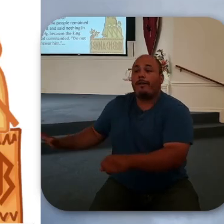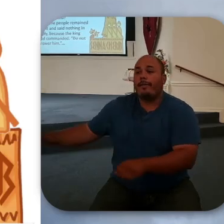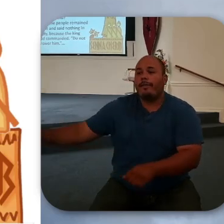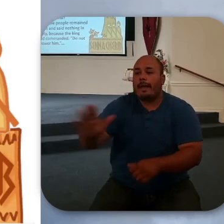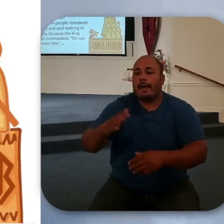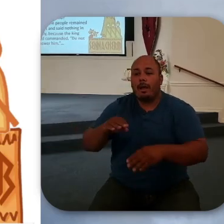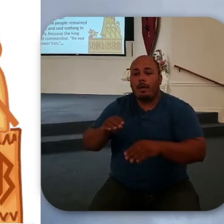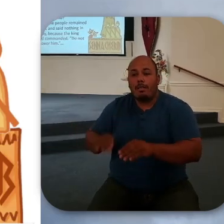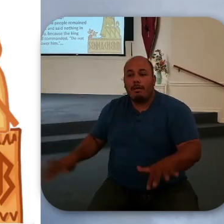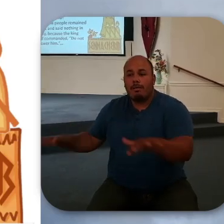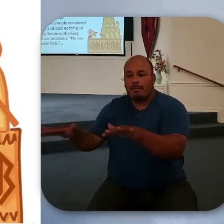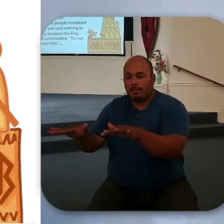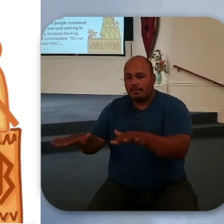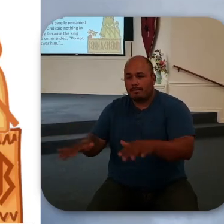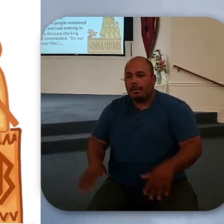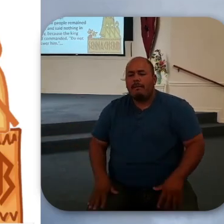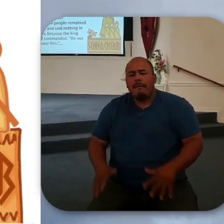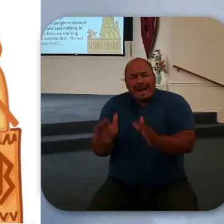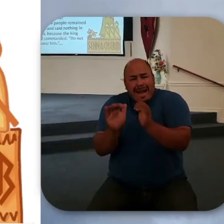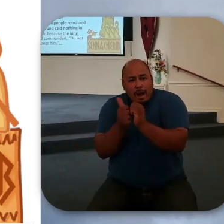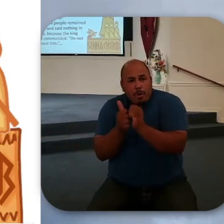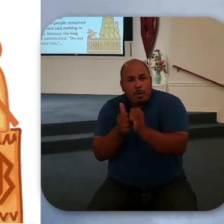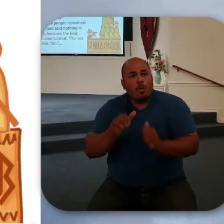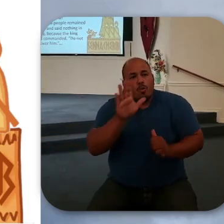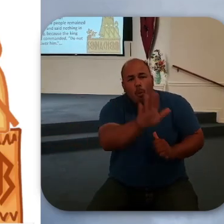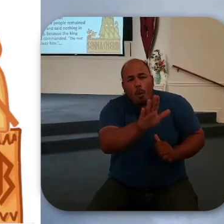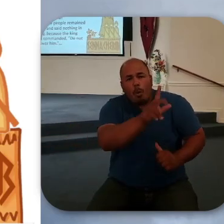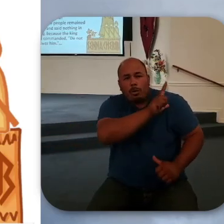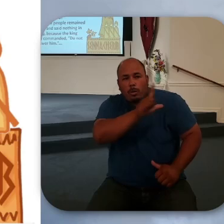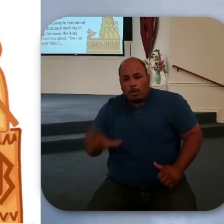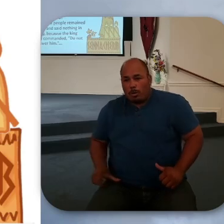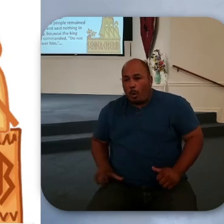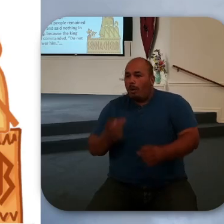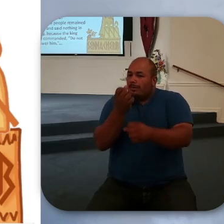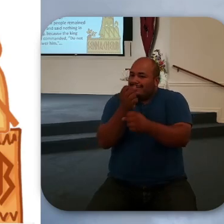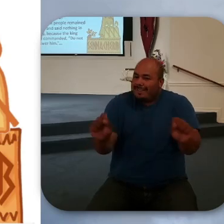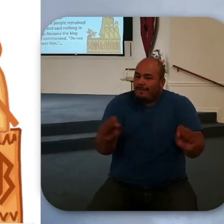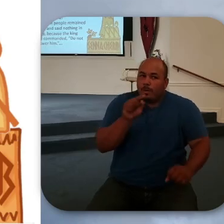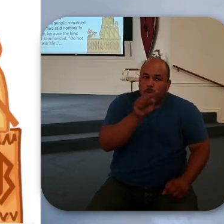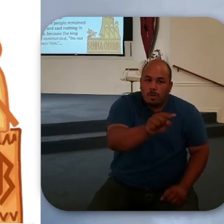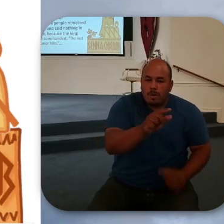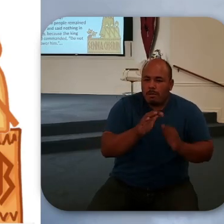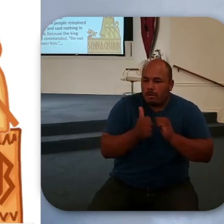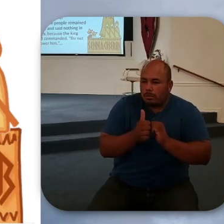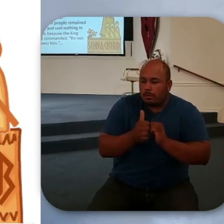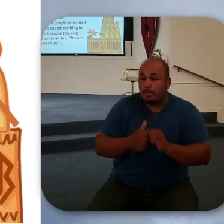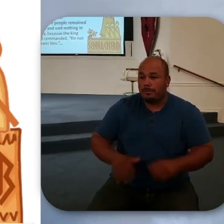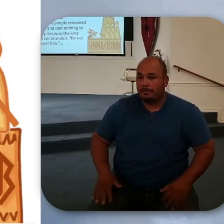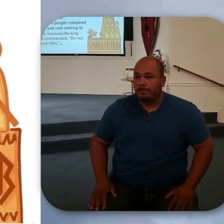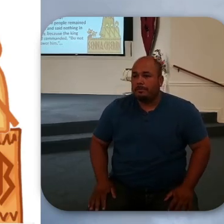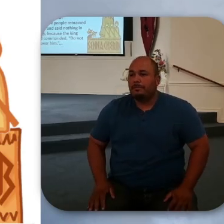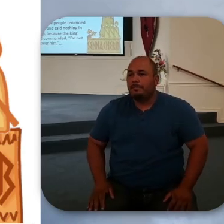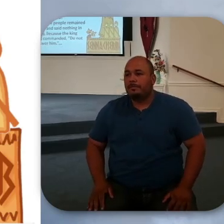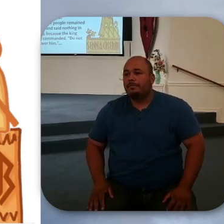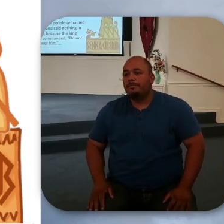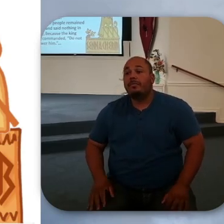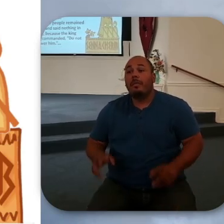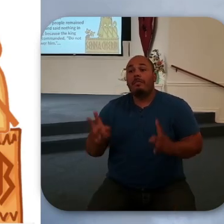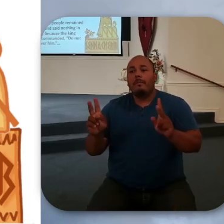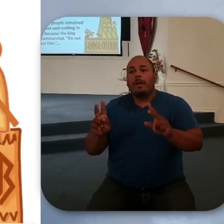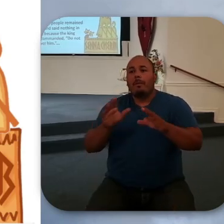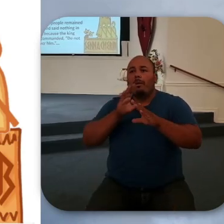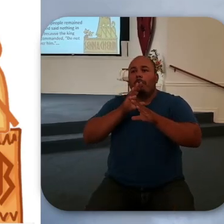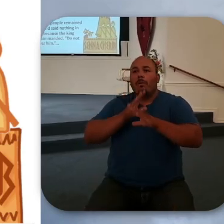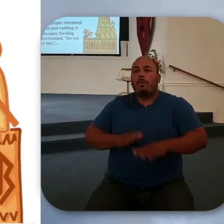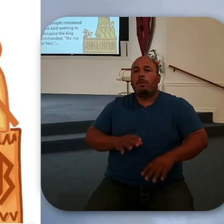from me? How then can the Lord deliver Jerusalem from my hand? But the people remained silent and